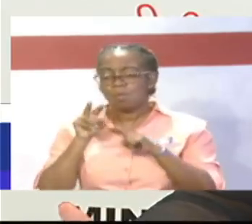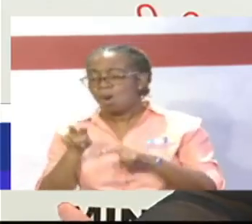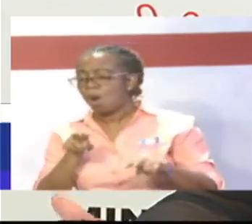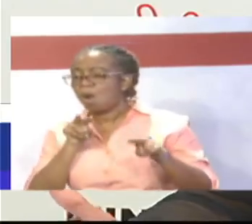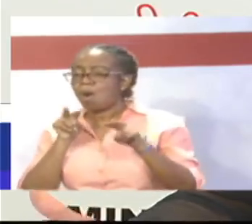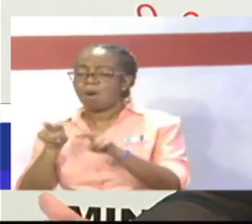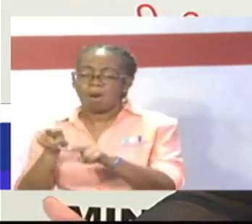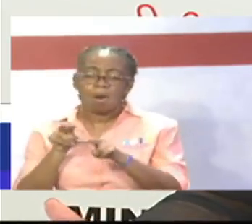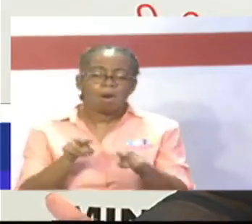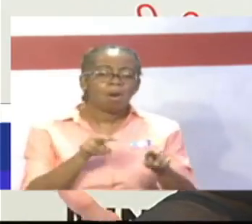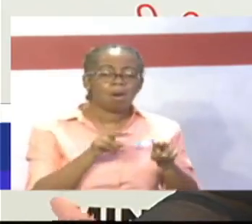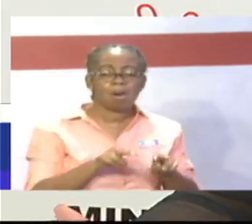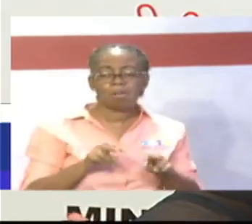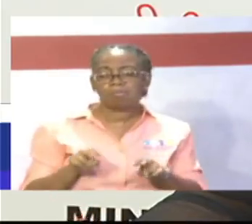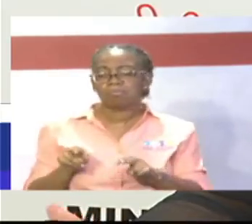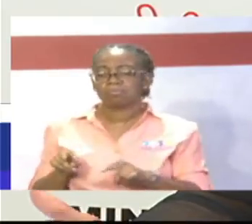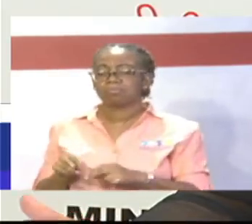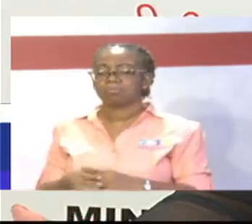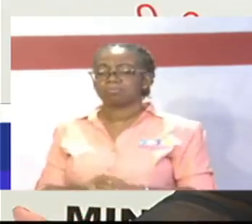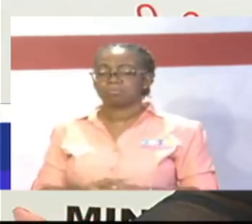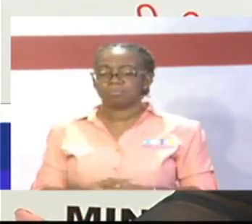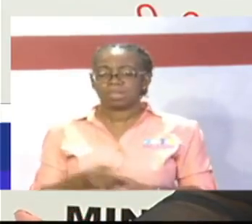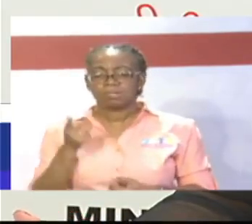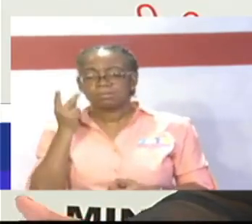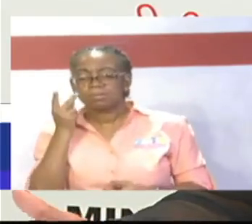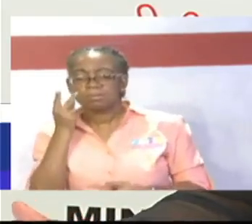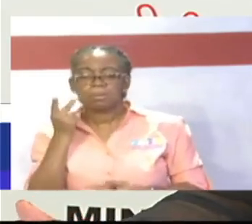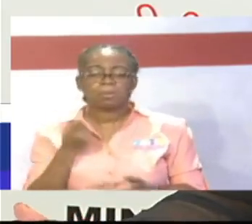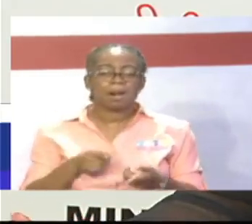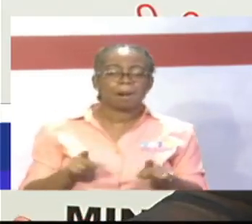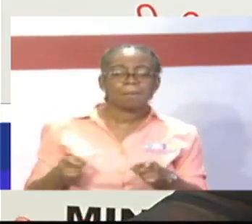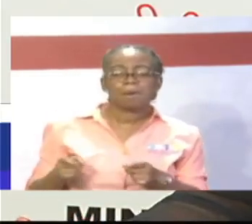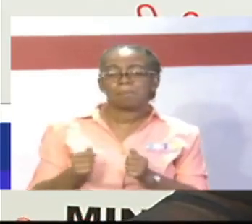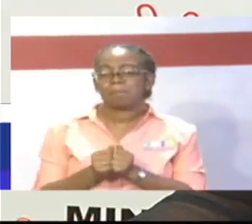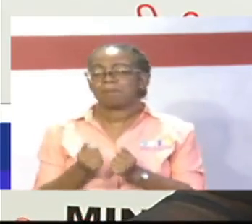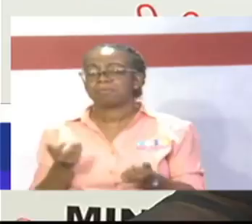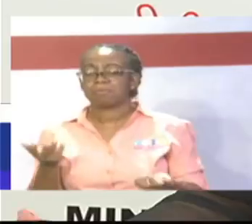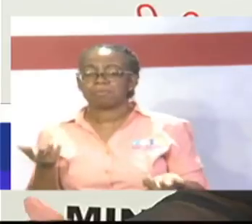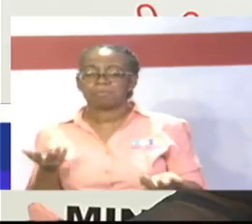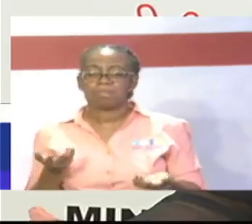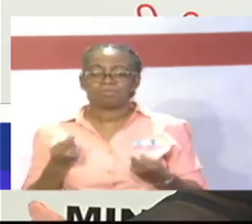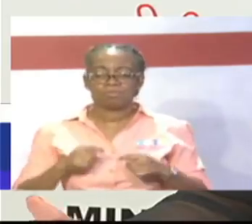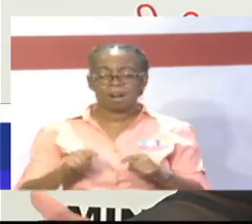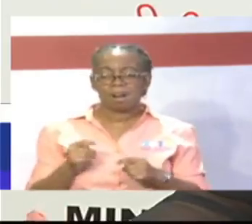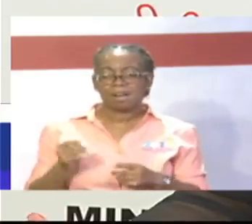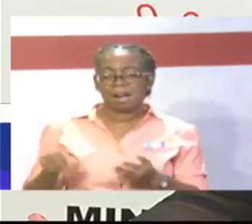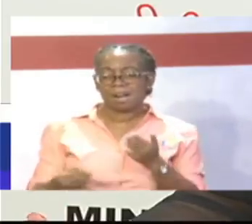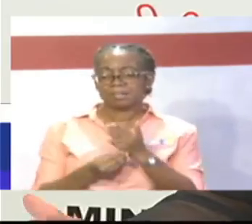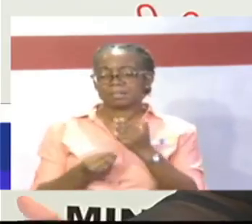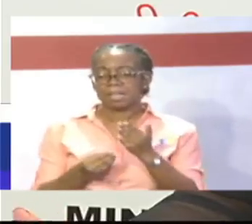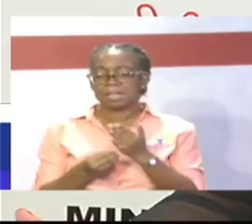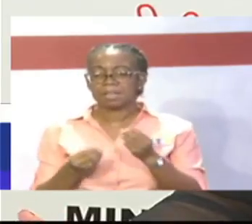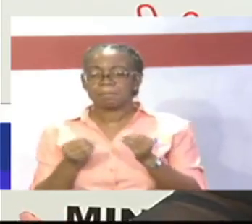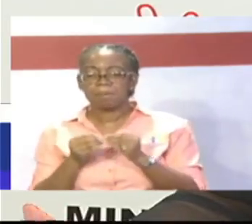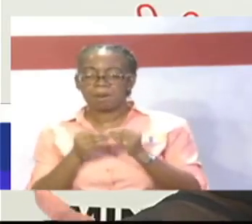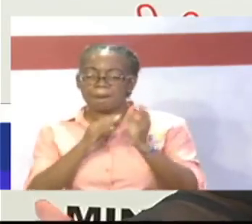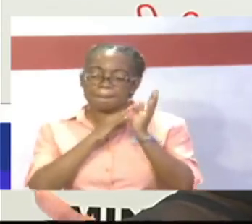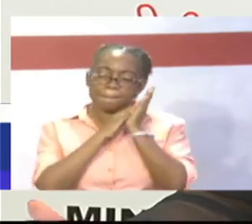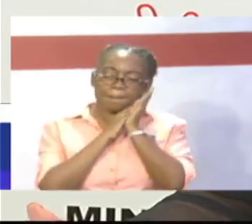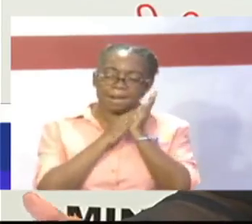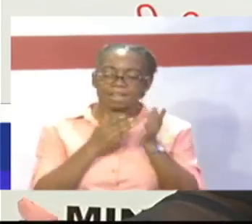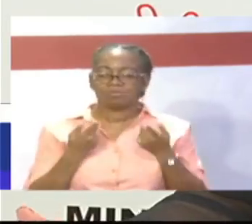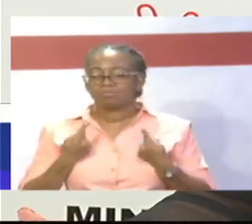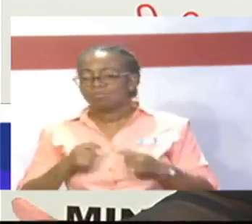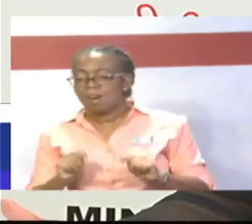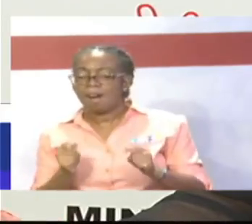and to analyze the trends, the clinical and the statistical trends, to reallocate resources to our best ability